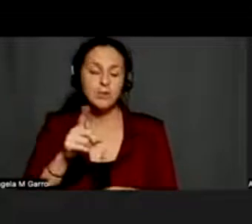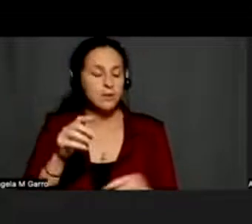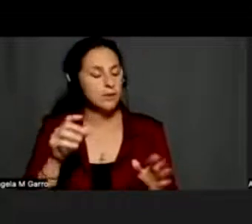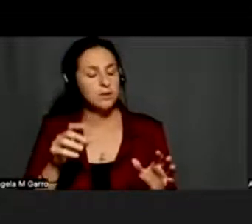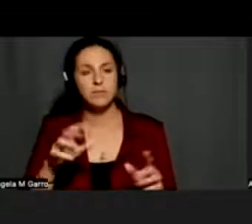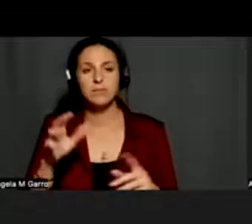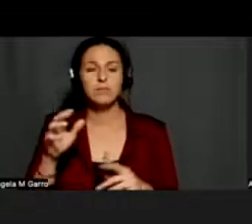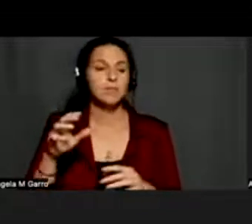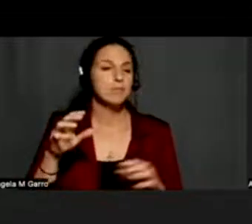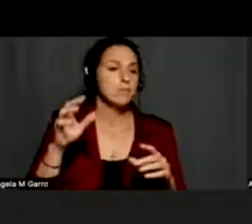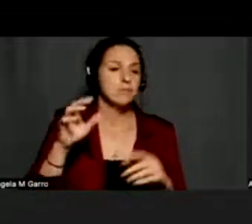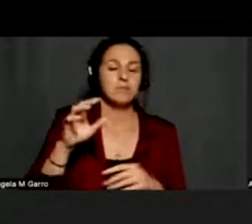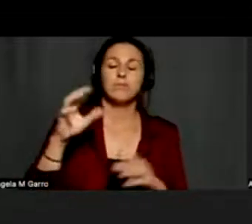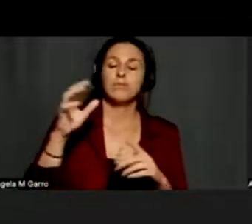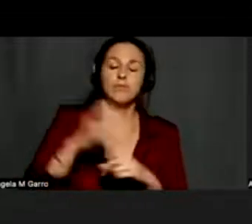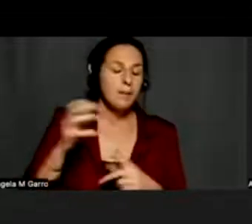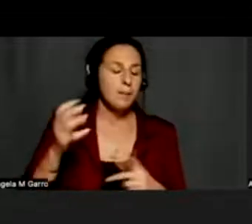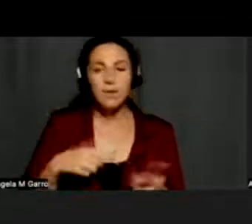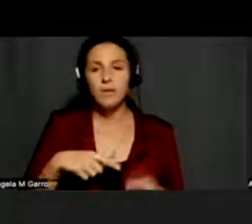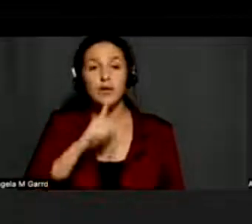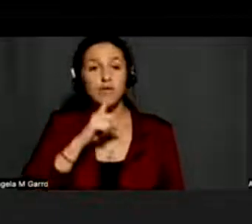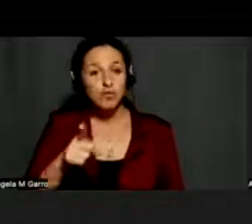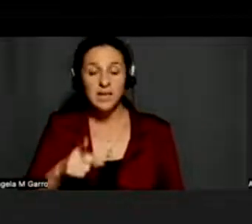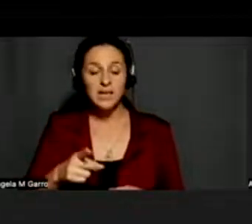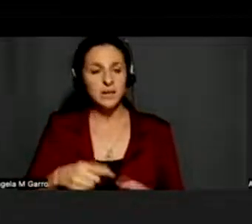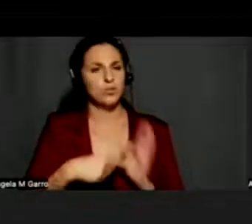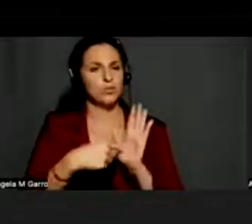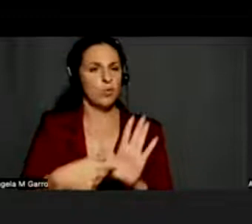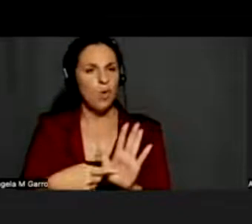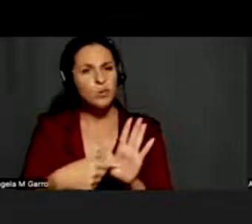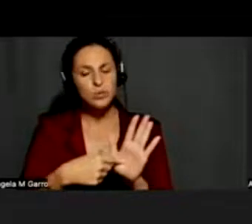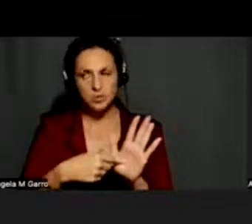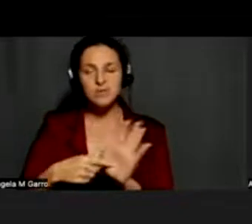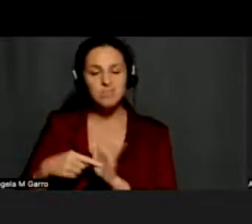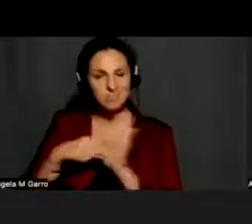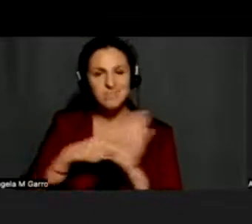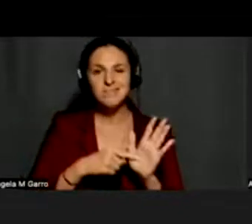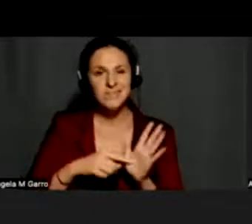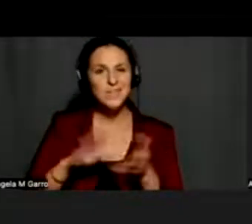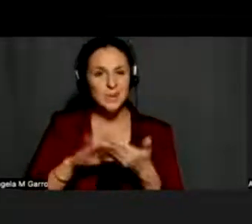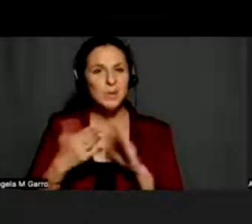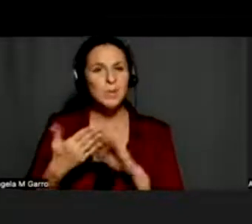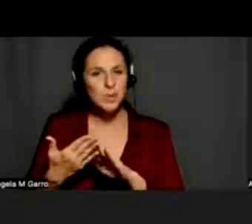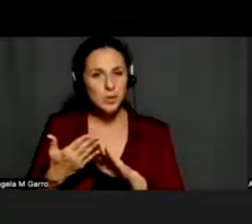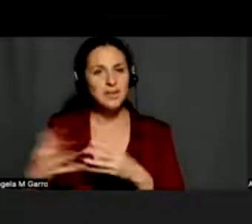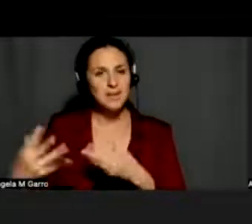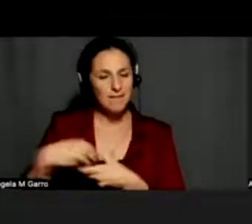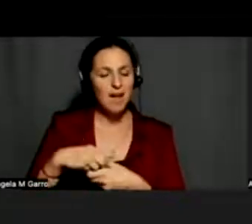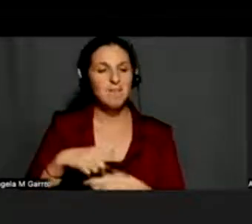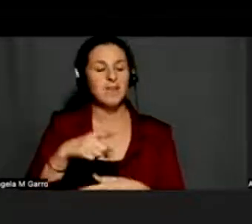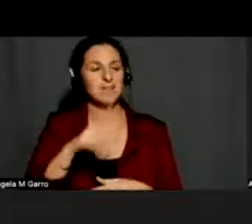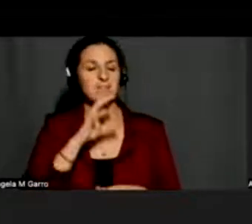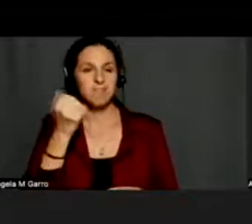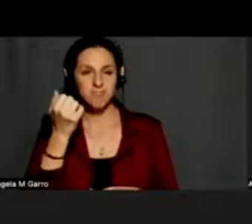it's really a testament to the communities involved that they did get on board. There's a